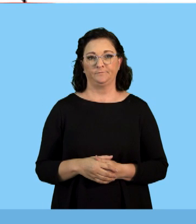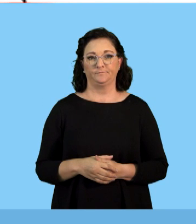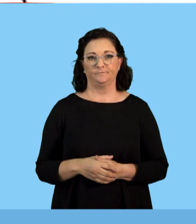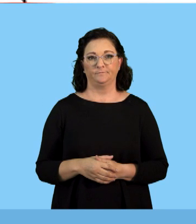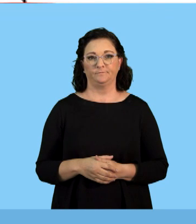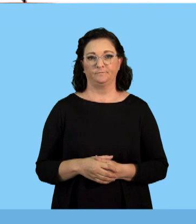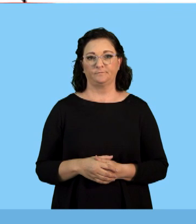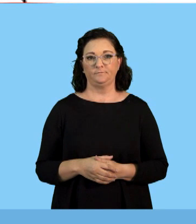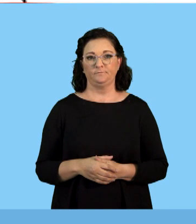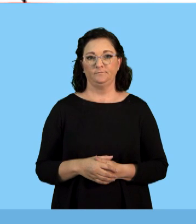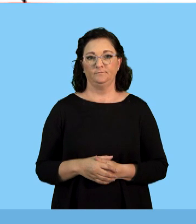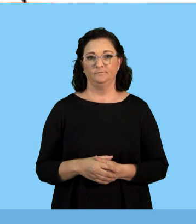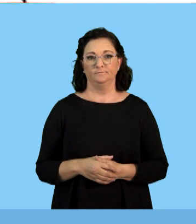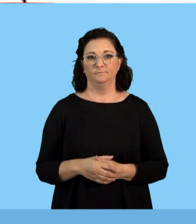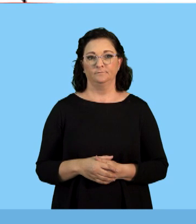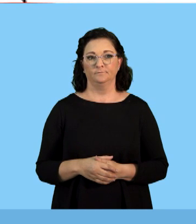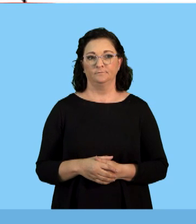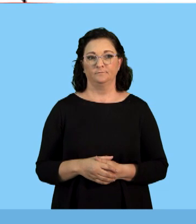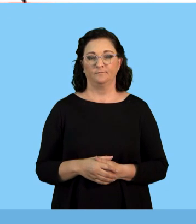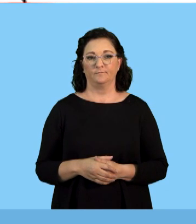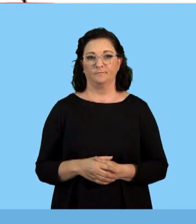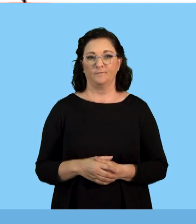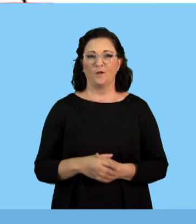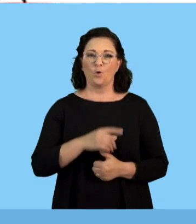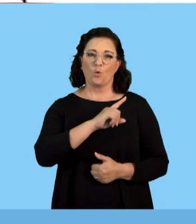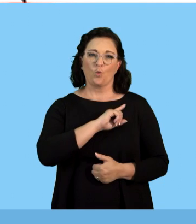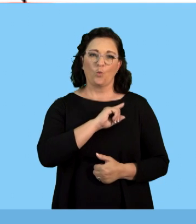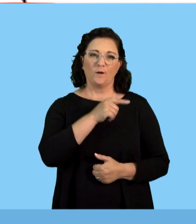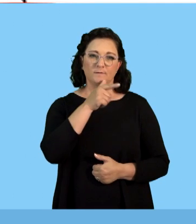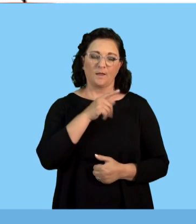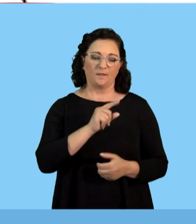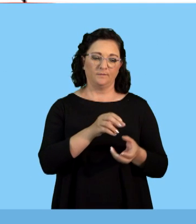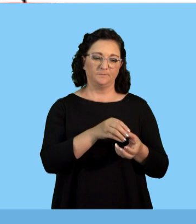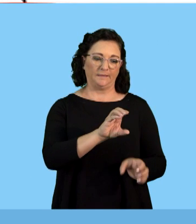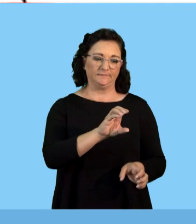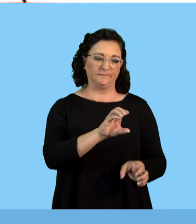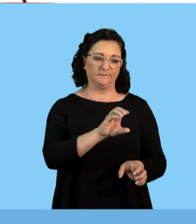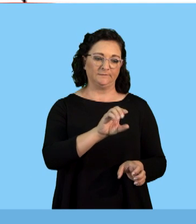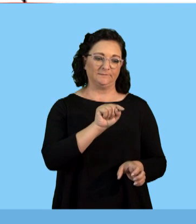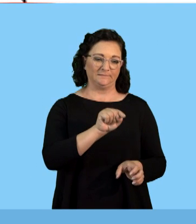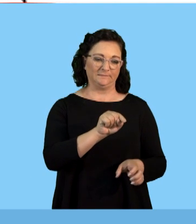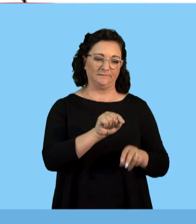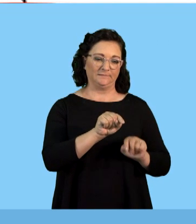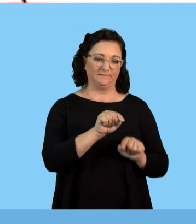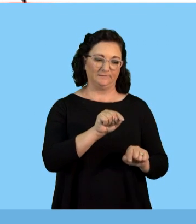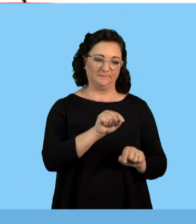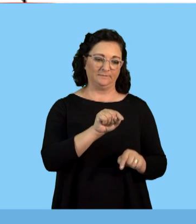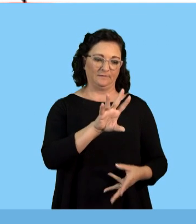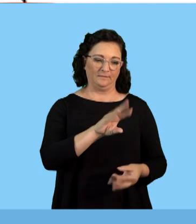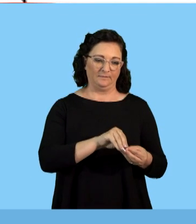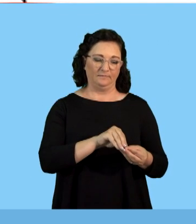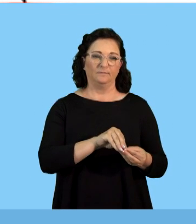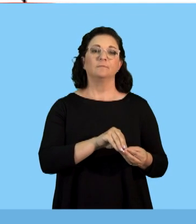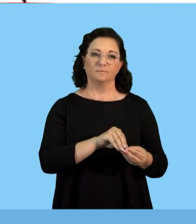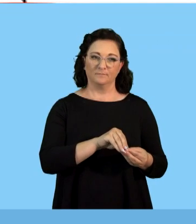add A2 and A3, that is going to be equals to A1, because they are going to add up together here at this point, at this